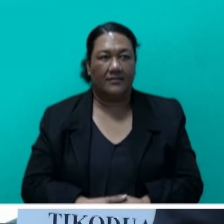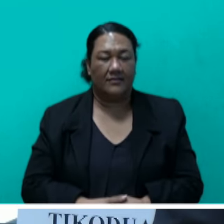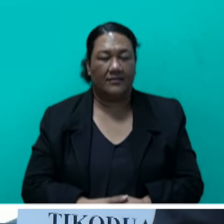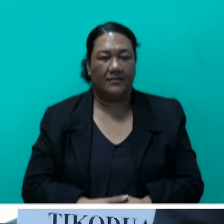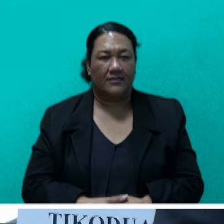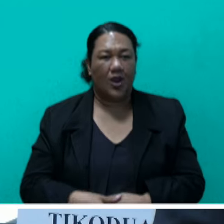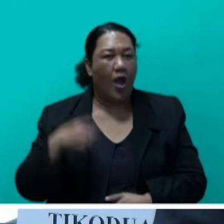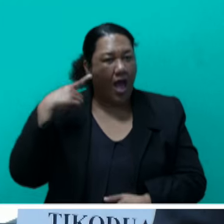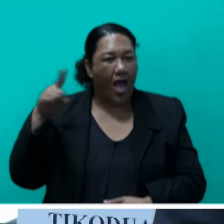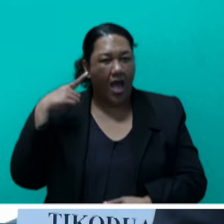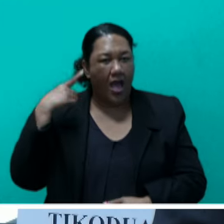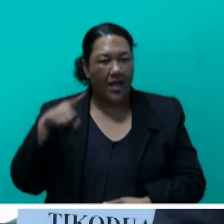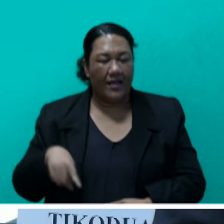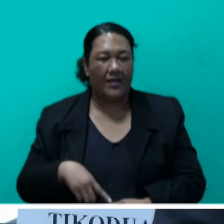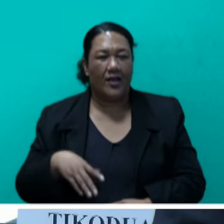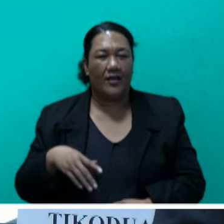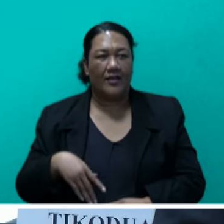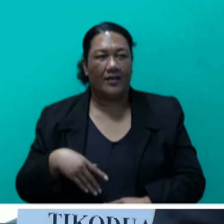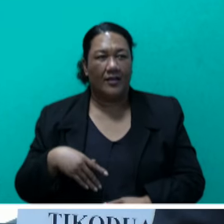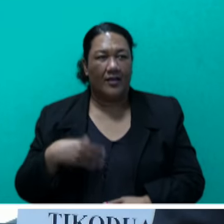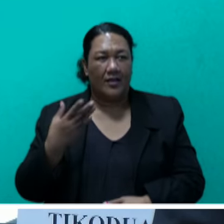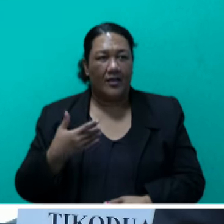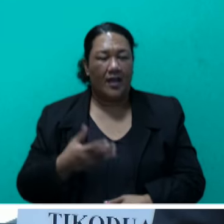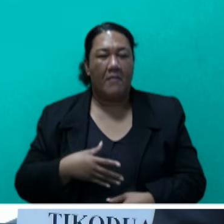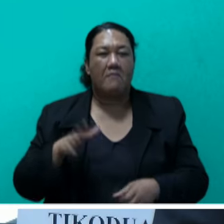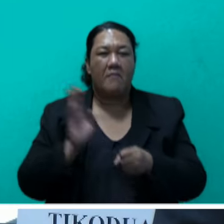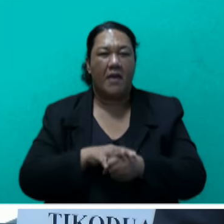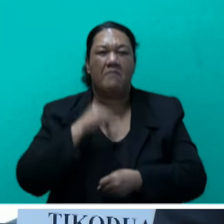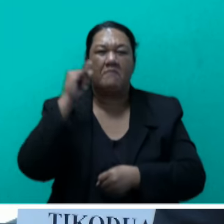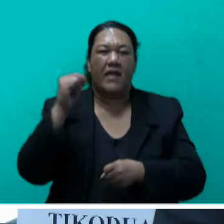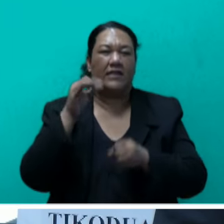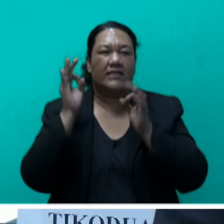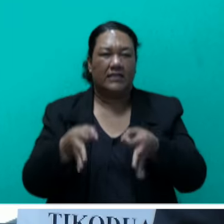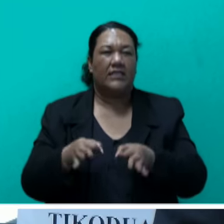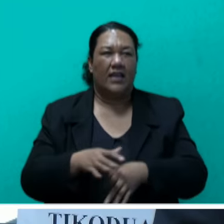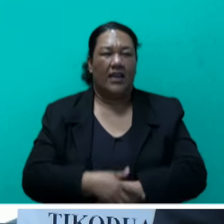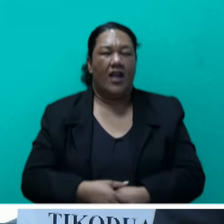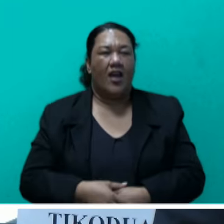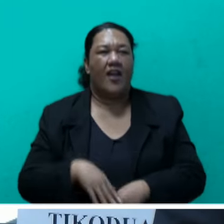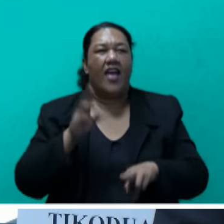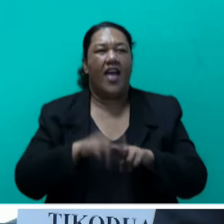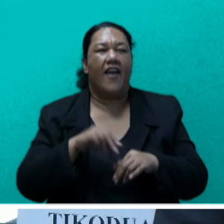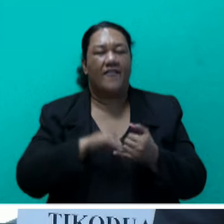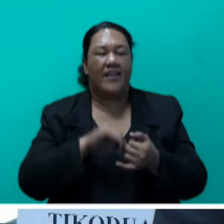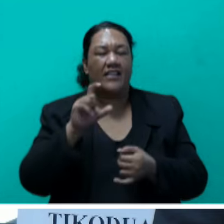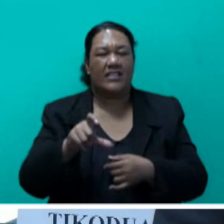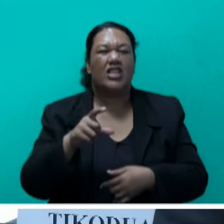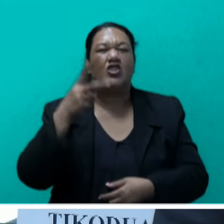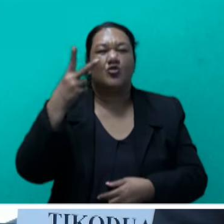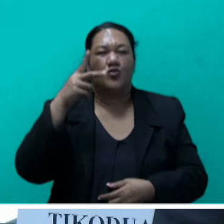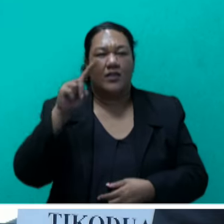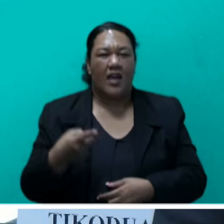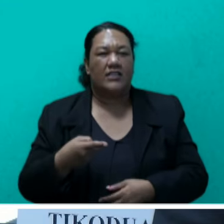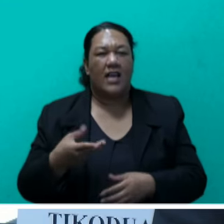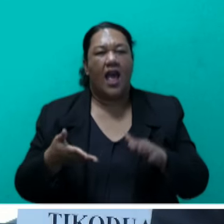neglect and the bad management decision by FSC in 2000, particularly under the